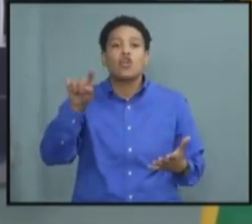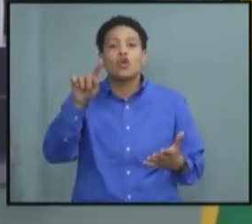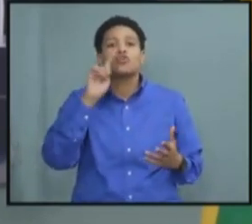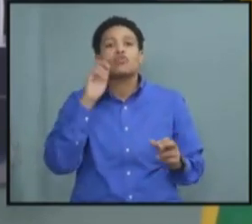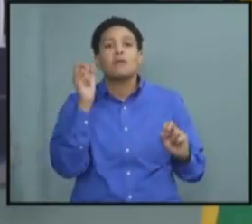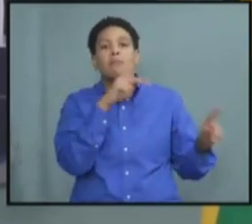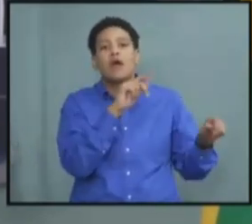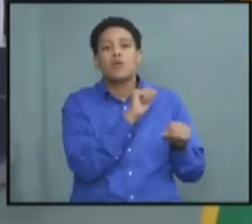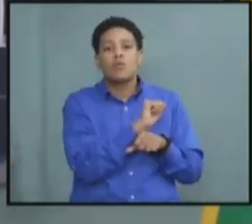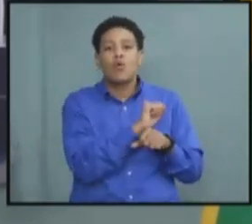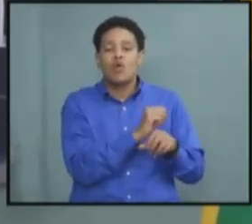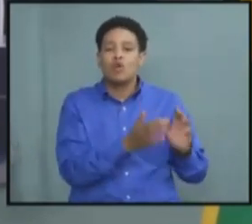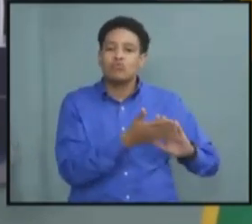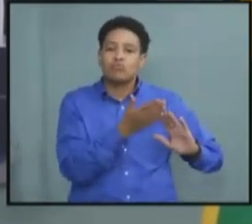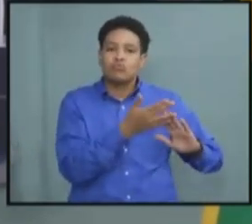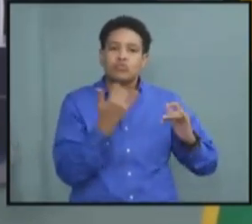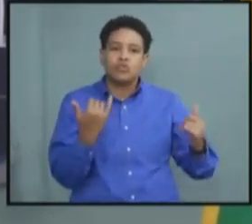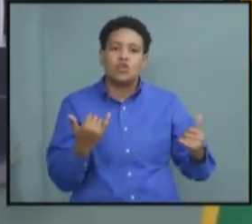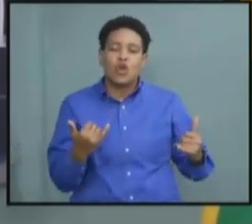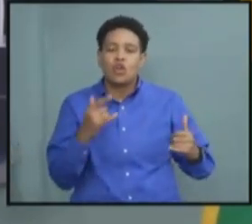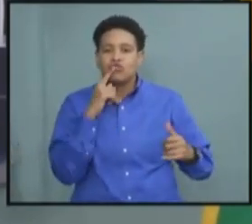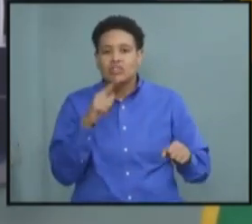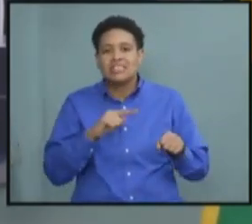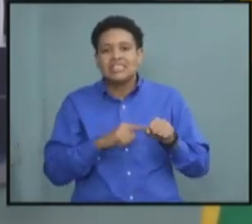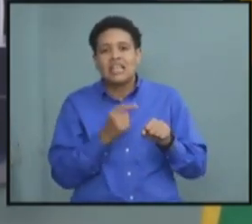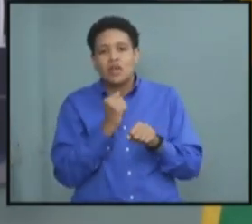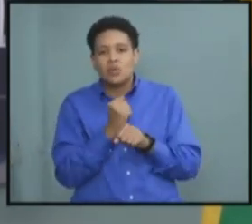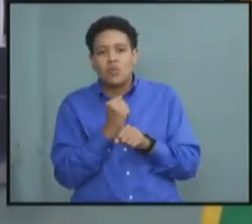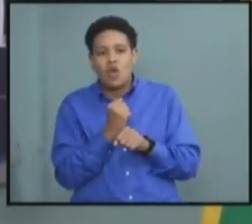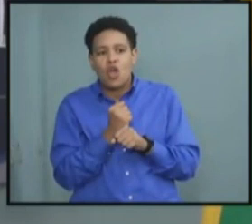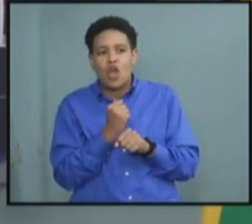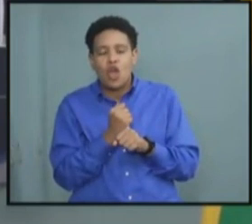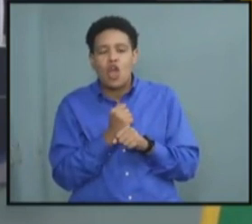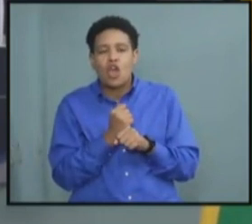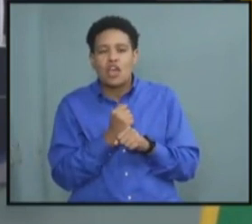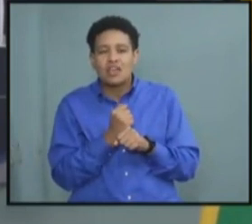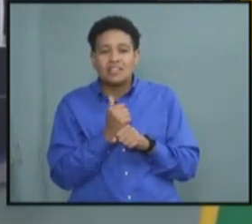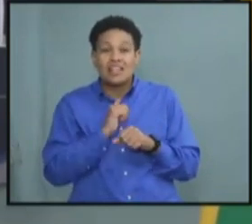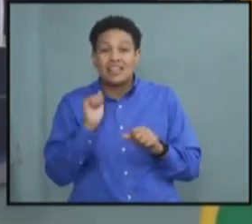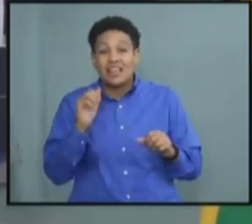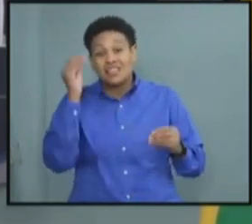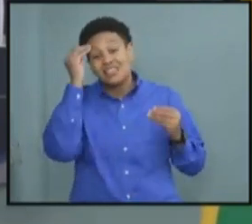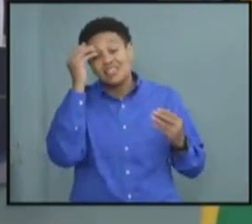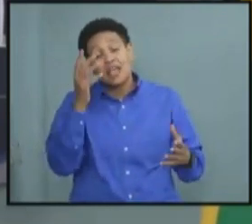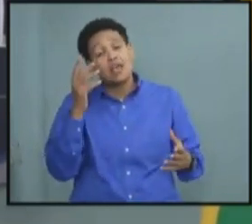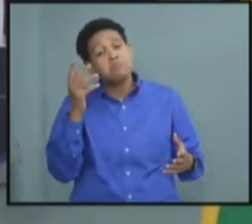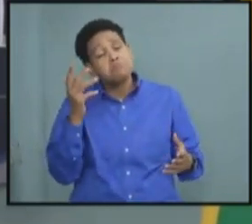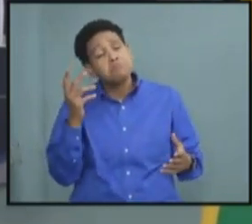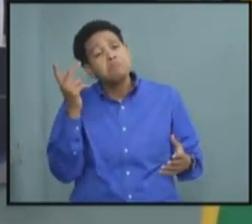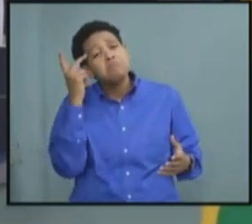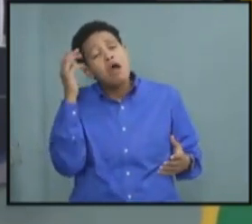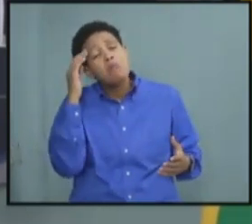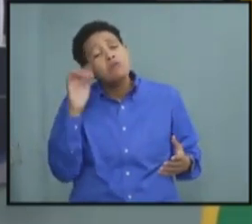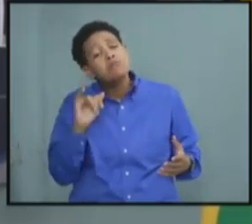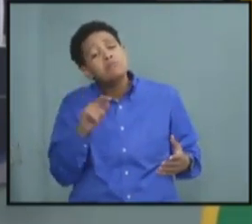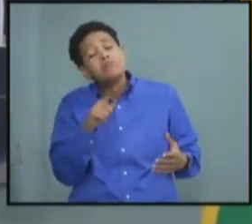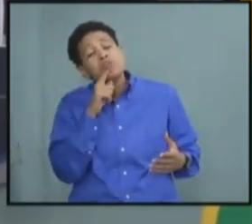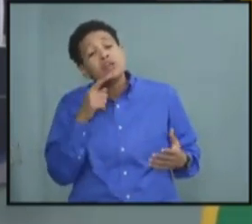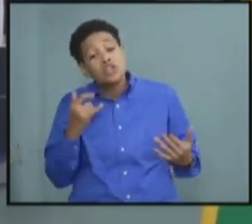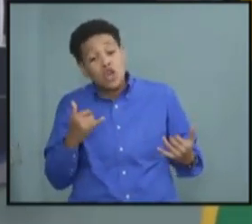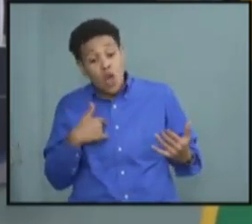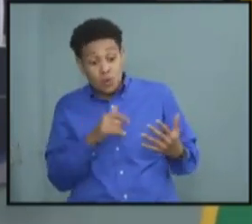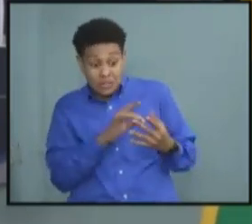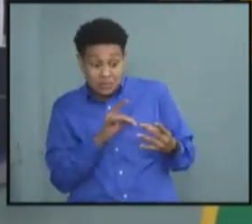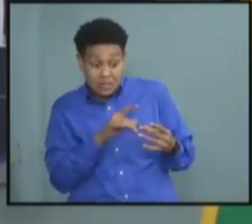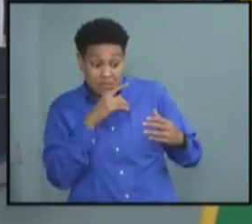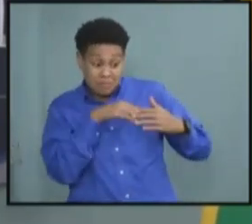come back on stream and have been started working. And I can say, Prime Minister, that there is, as we speak,